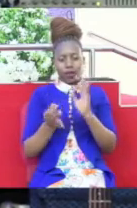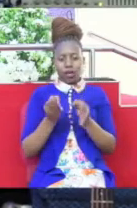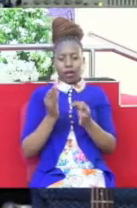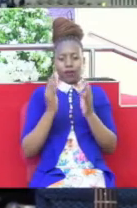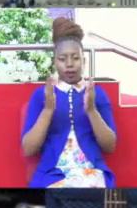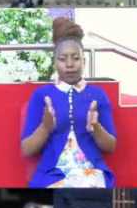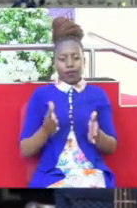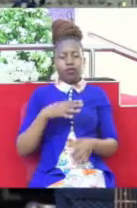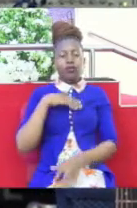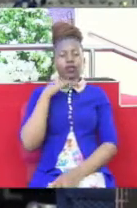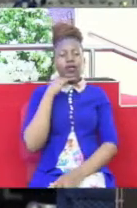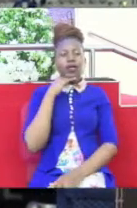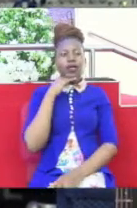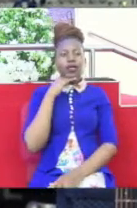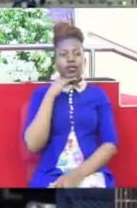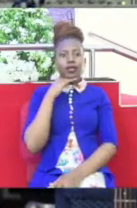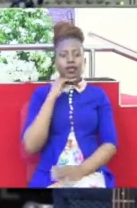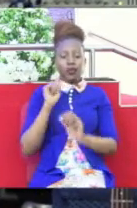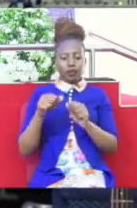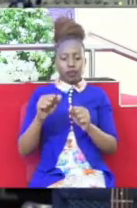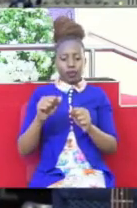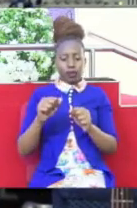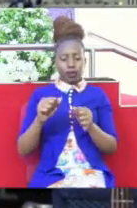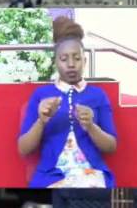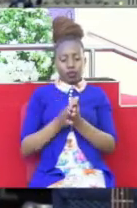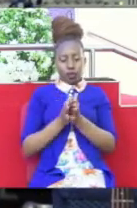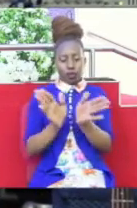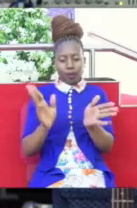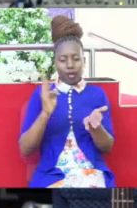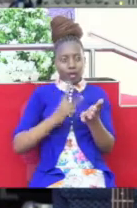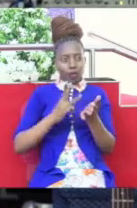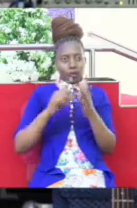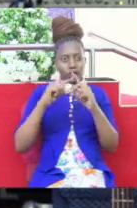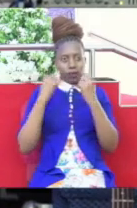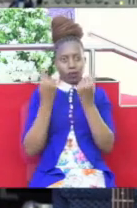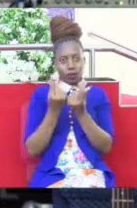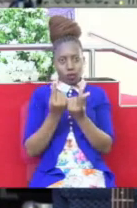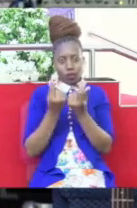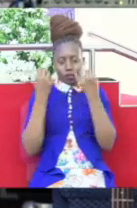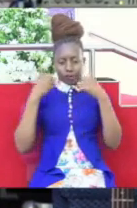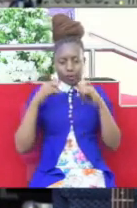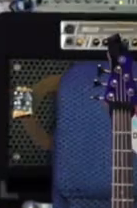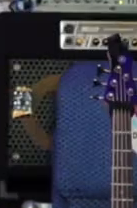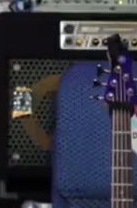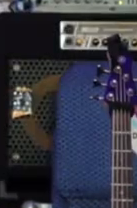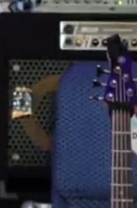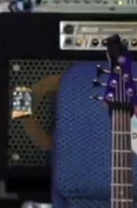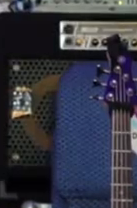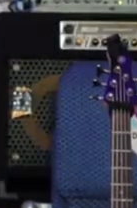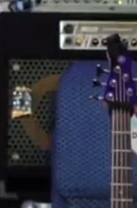going to start a WhatsApp group. Mtu ataanzisha kikundi cha WhatsApp. And we're going to try to help the family pay for the funeral.